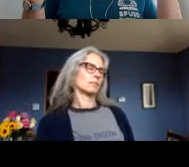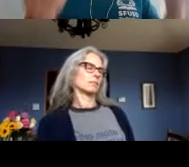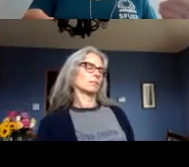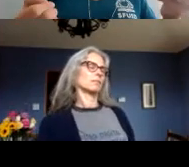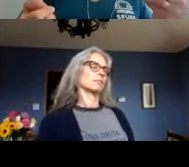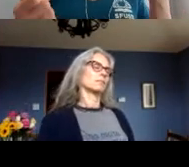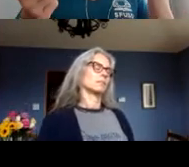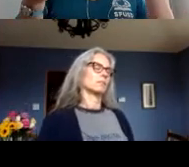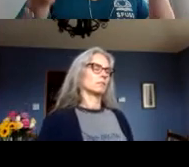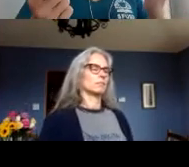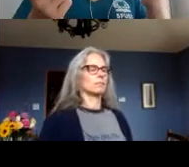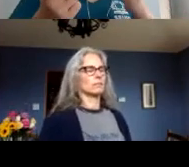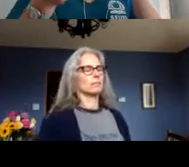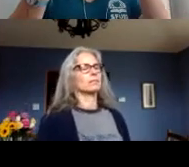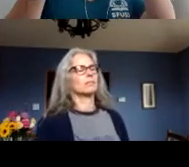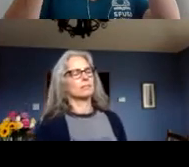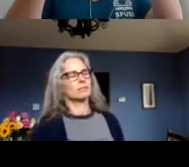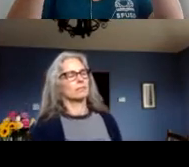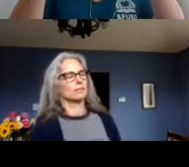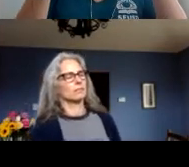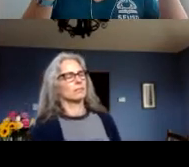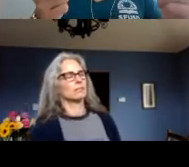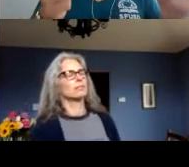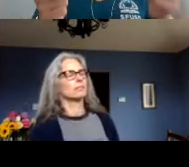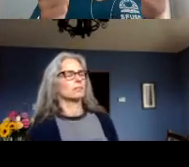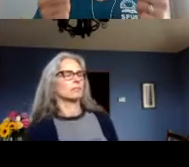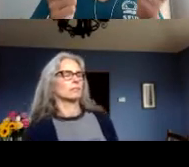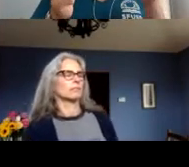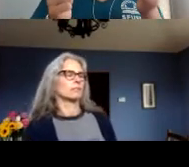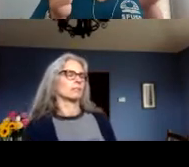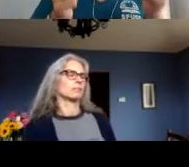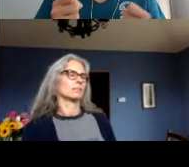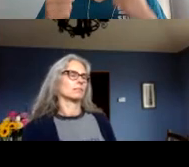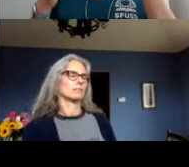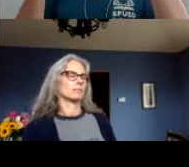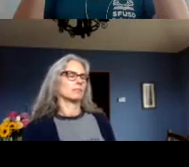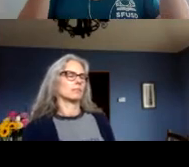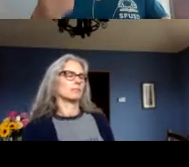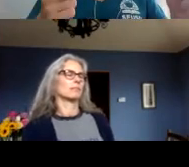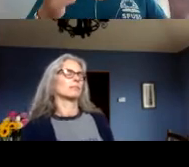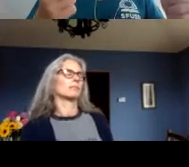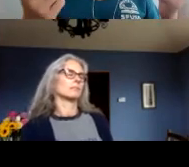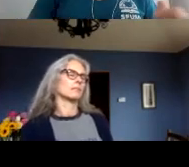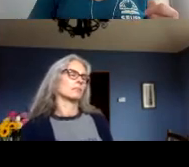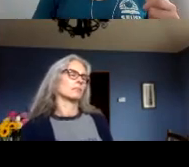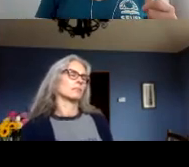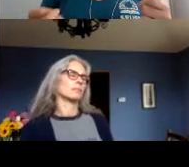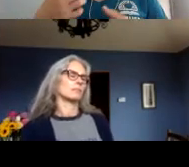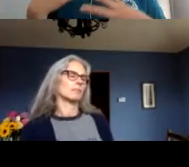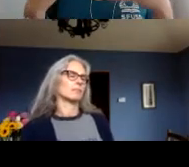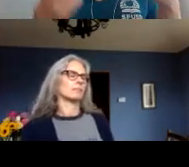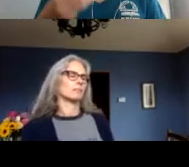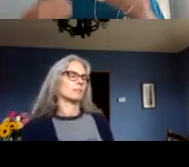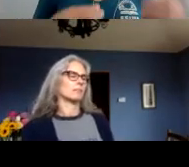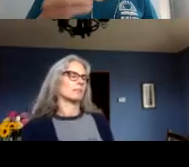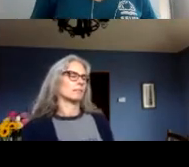recommend creating things in Google Drive, like creating, a Google Slides file instead of a PowerPoint, creating a Google Docs file instead of Word,